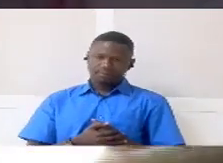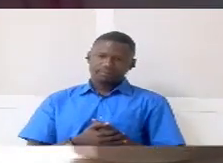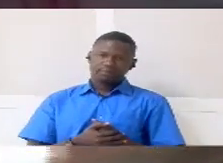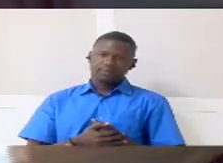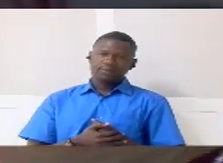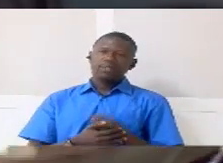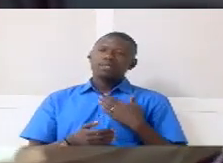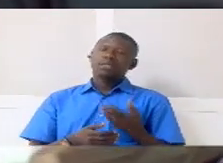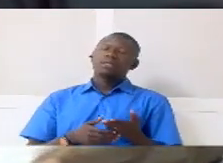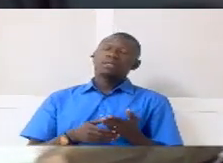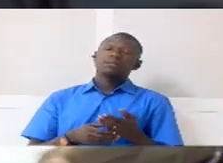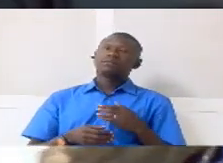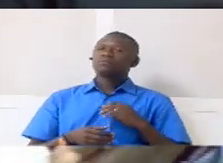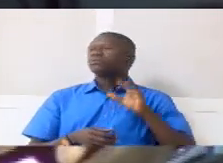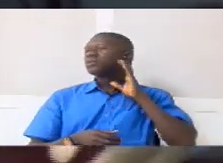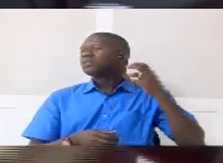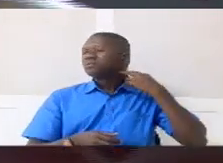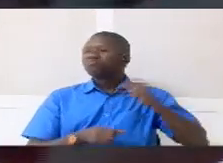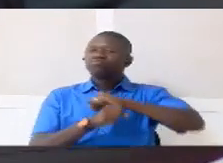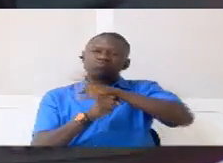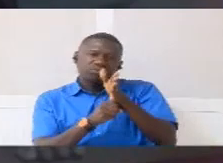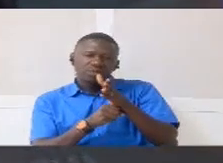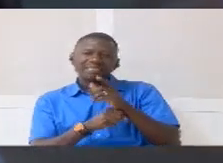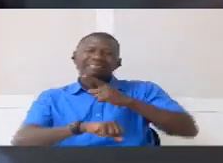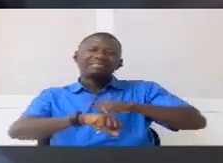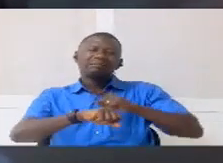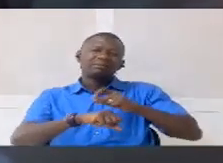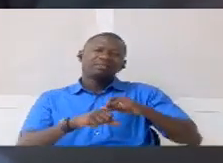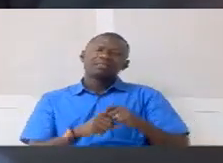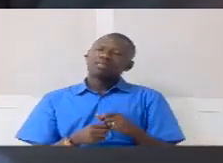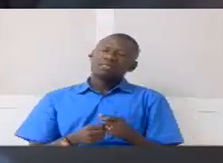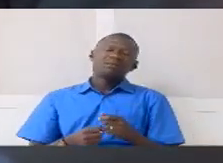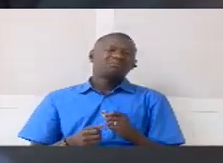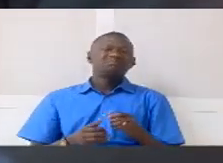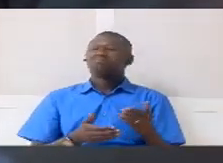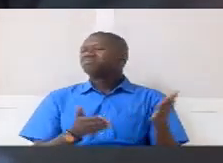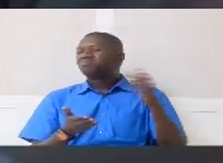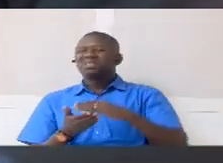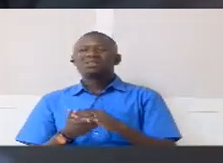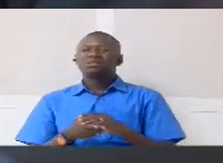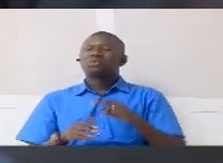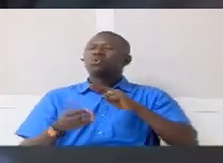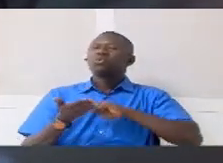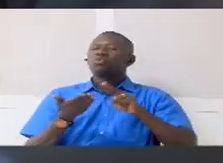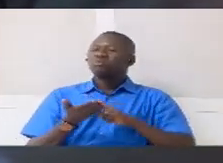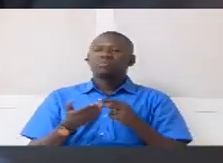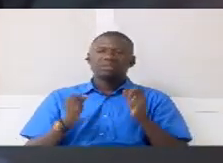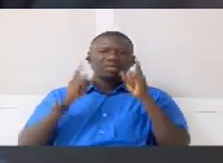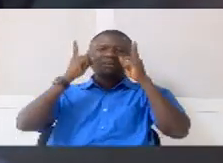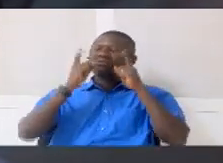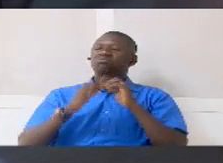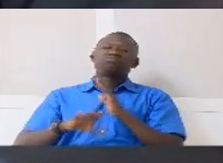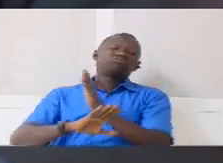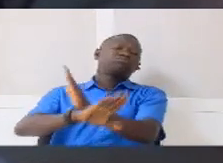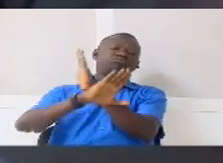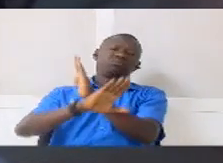The outbreak of the coronavirus pandemic brought normal life to a grinding halt around